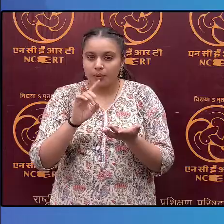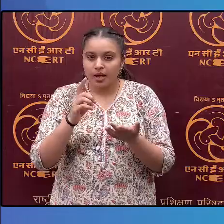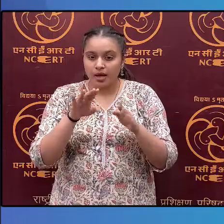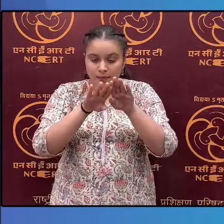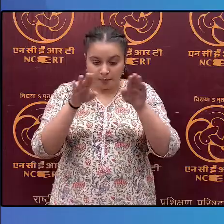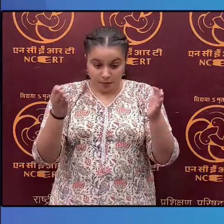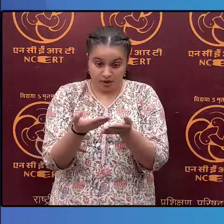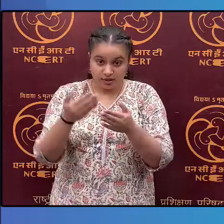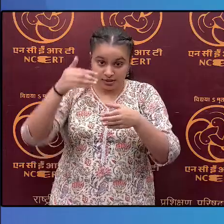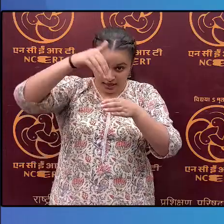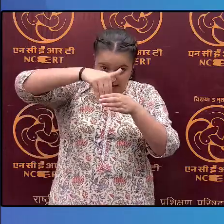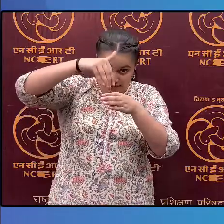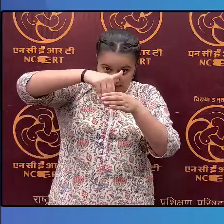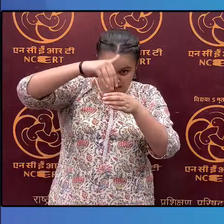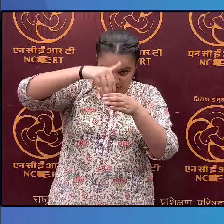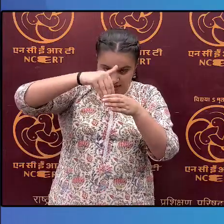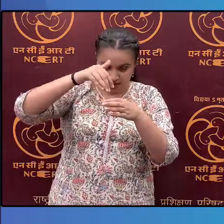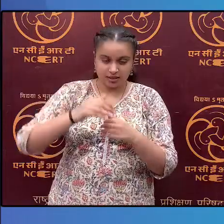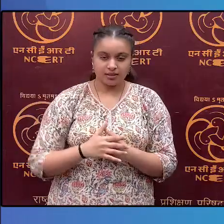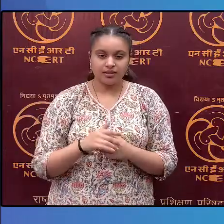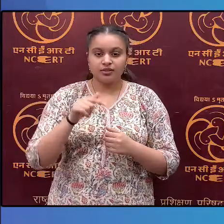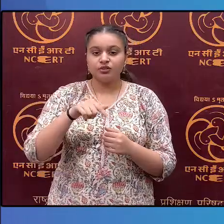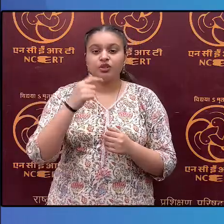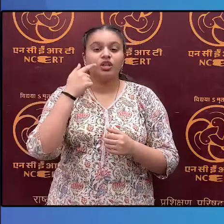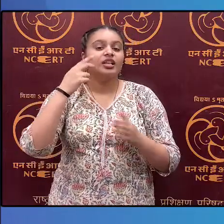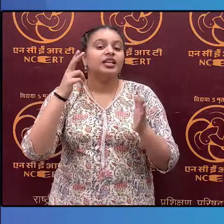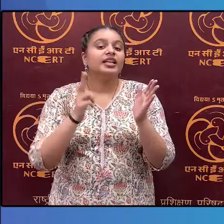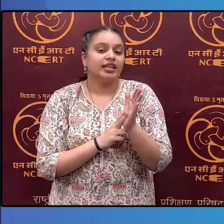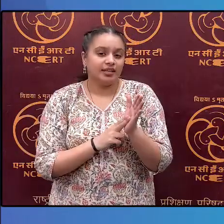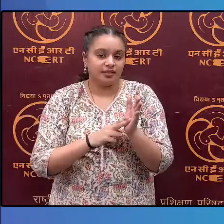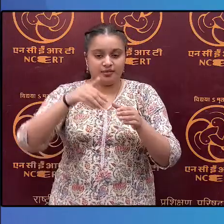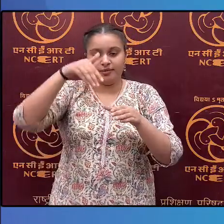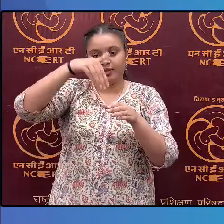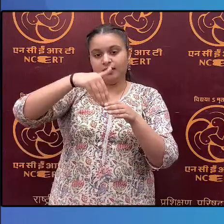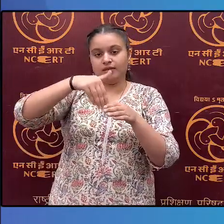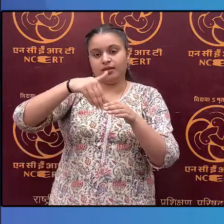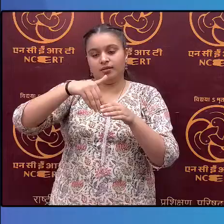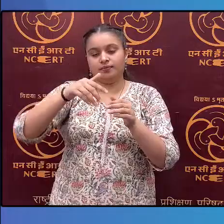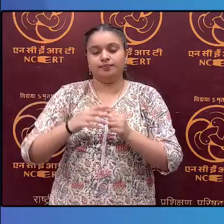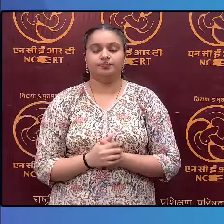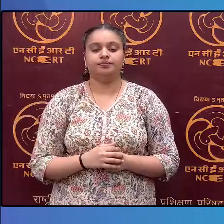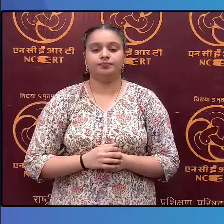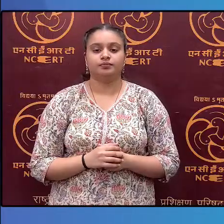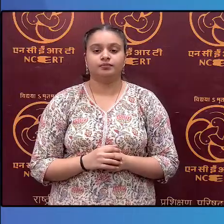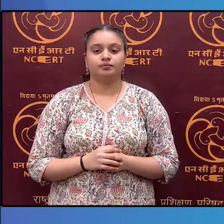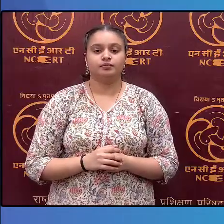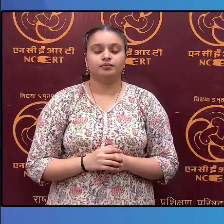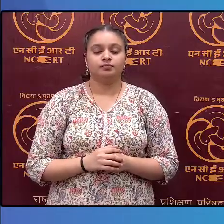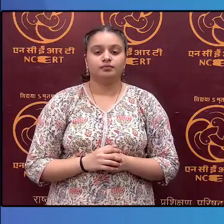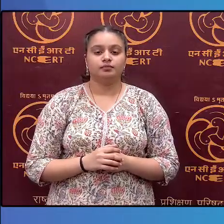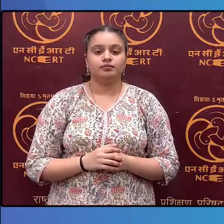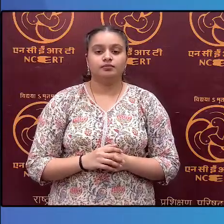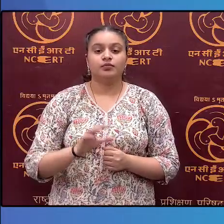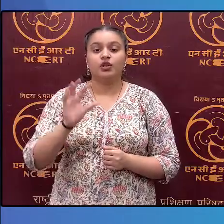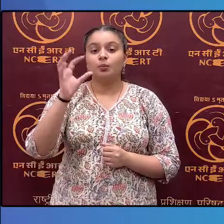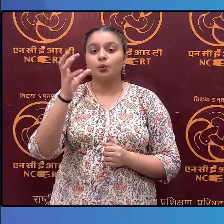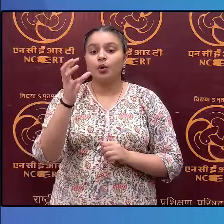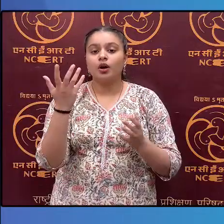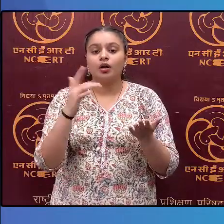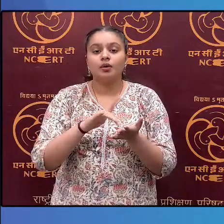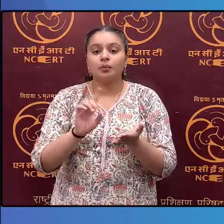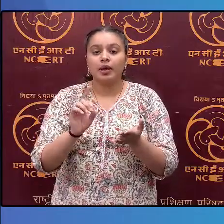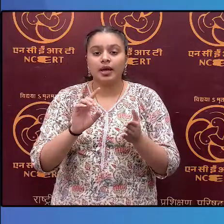ma'am. Right. Yes. So here we are given in. In means inside only. Here. In means inside. So the ball is